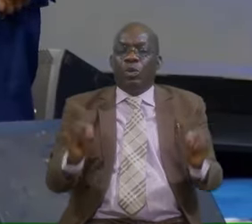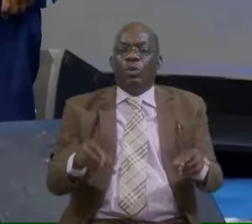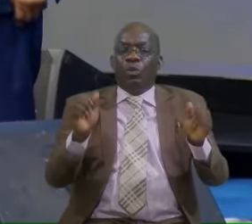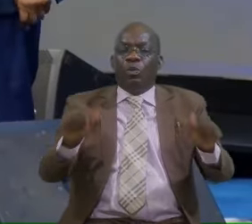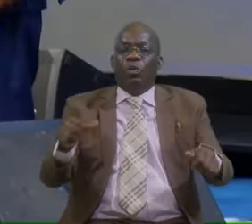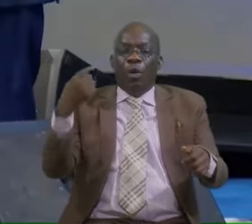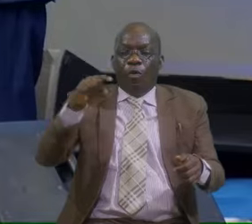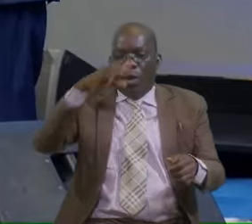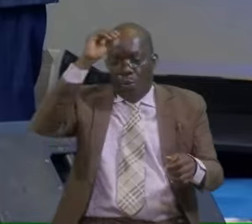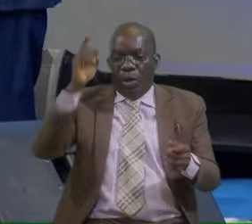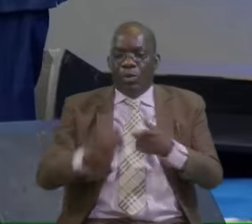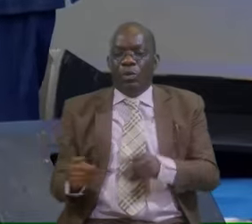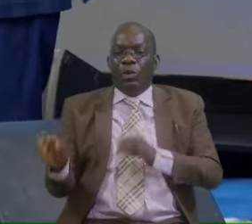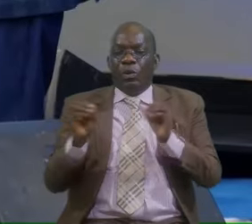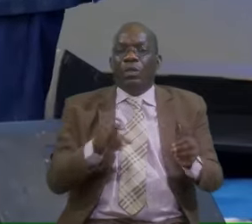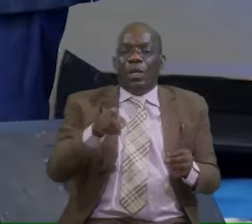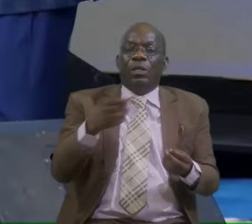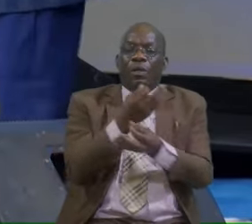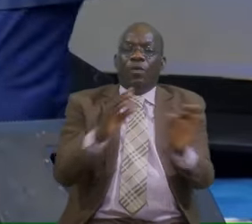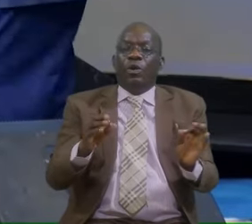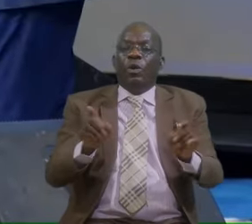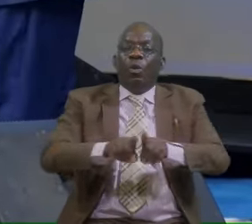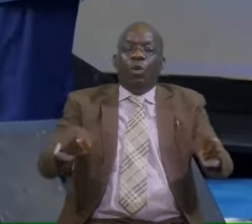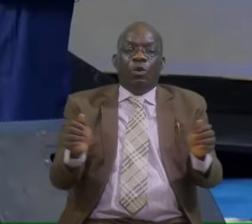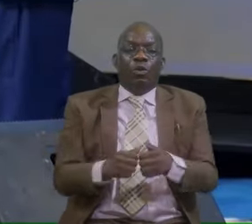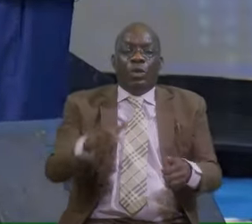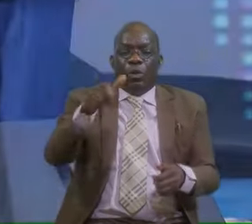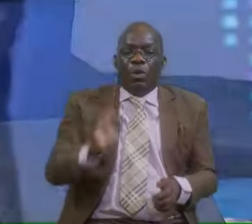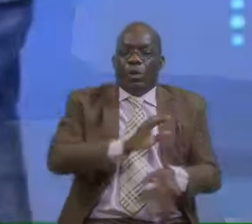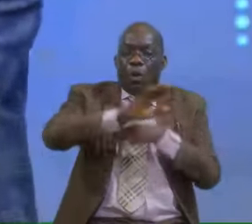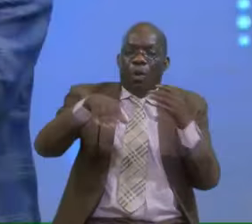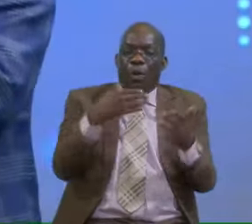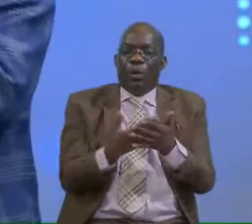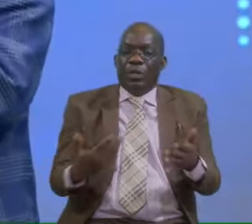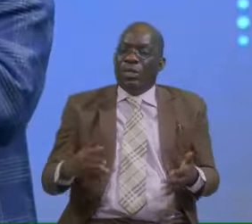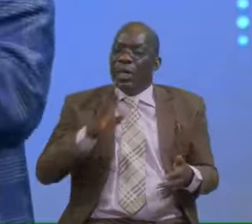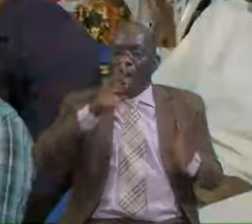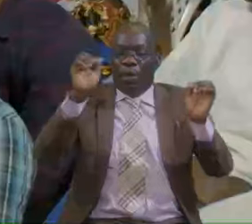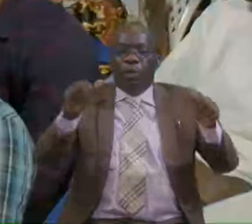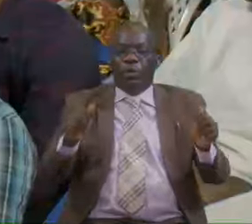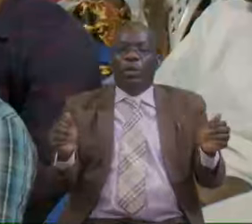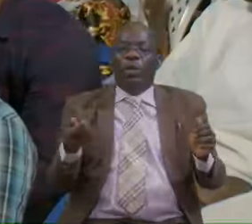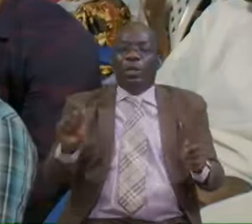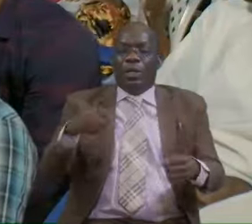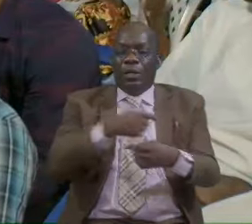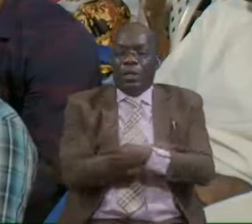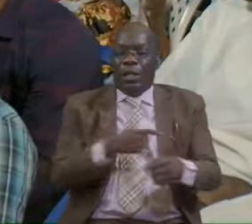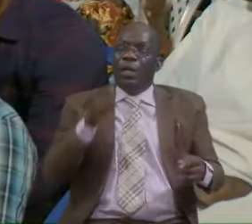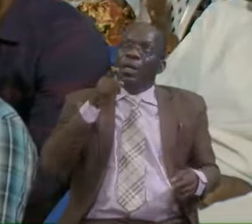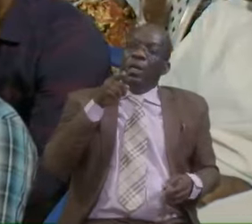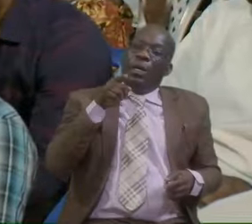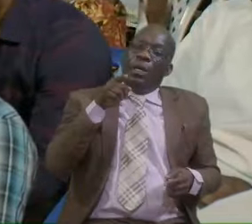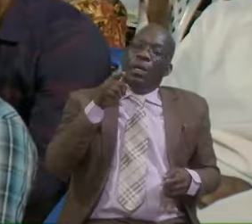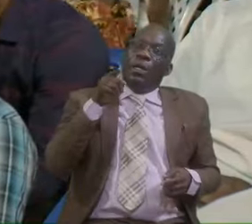But with God all things are possible. The day he met Jesus, like you're going to